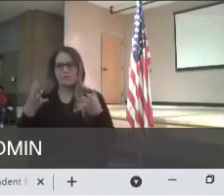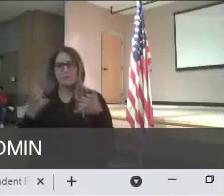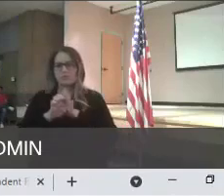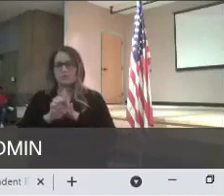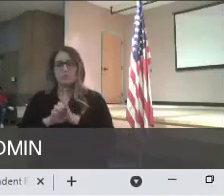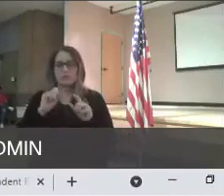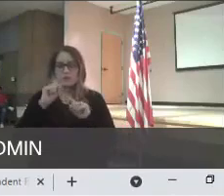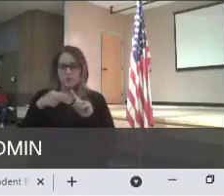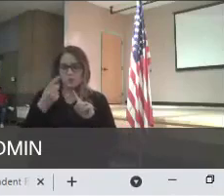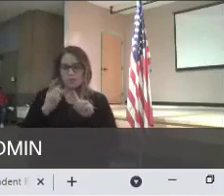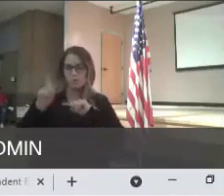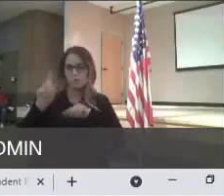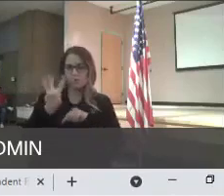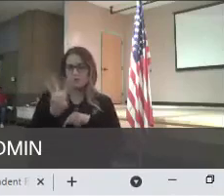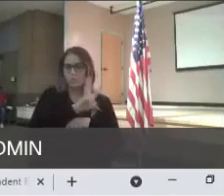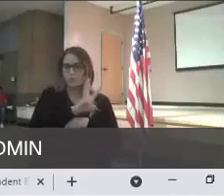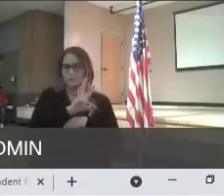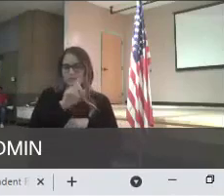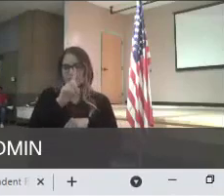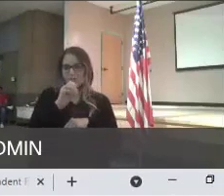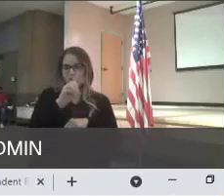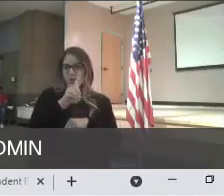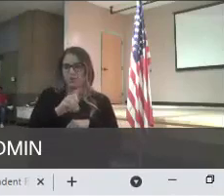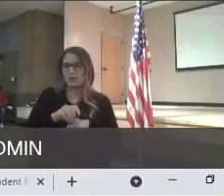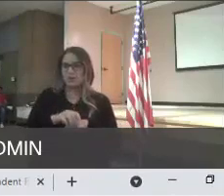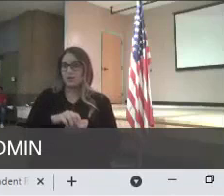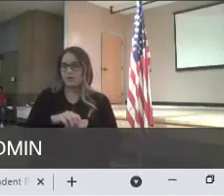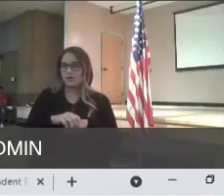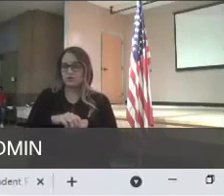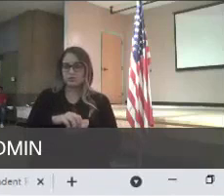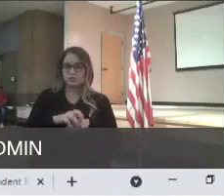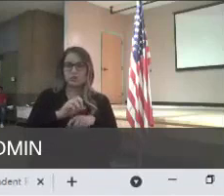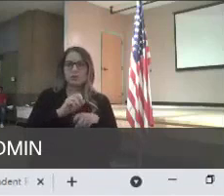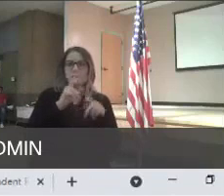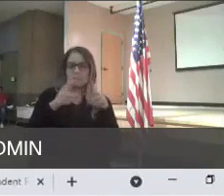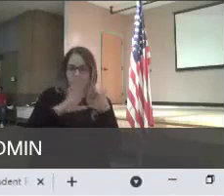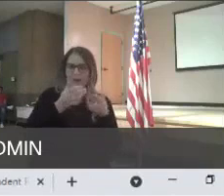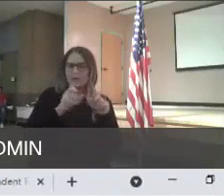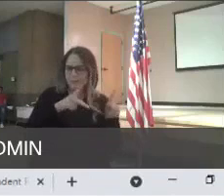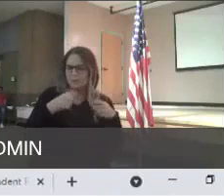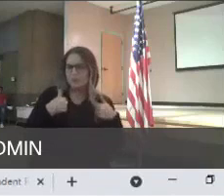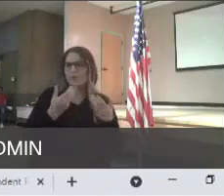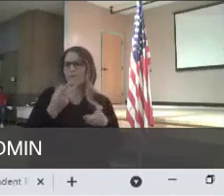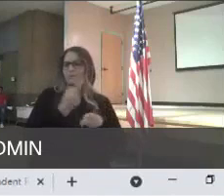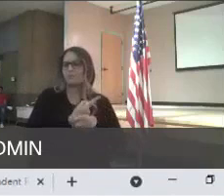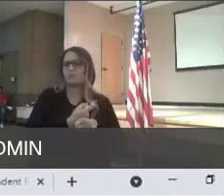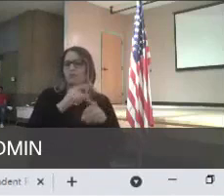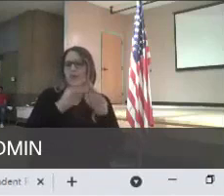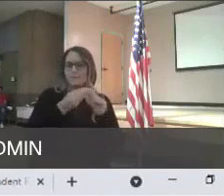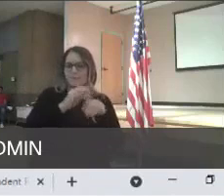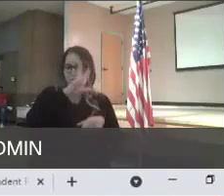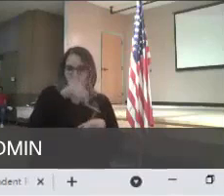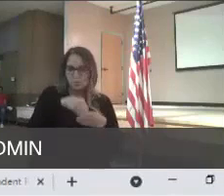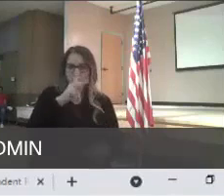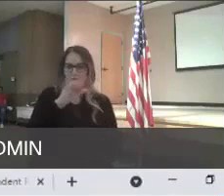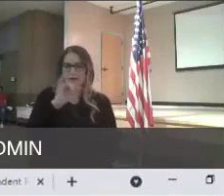you an example. When you go on the west side of the 101, you guys took in a population area in it to get your numbers up, but you included